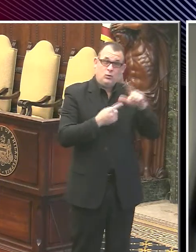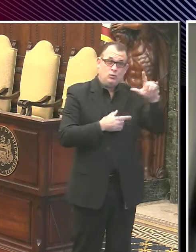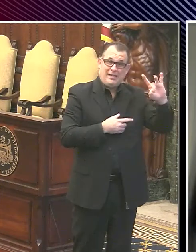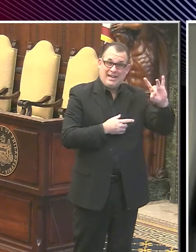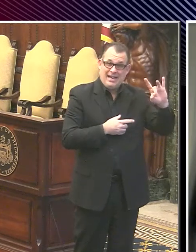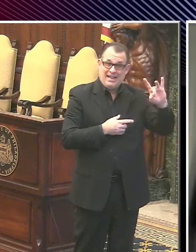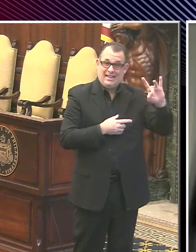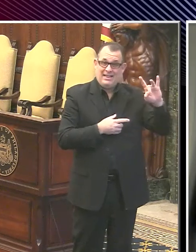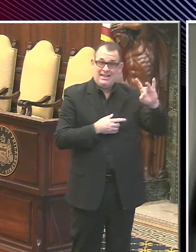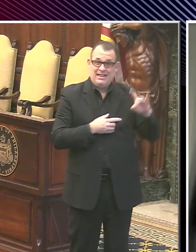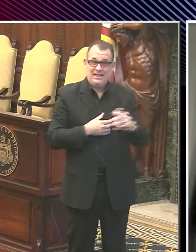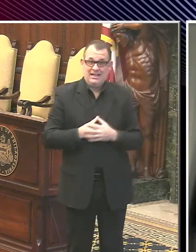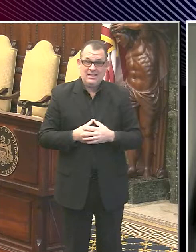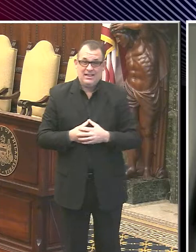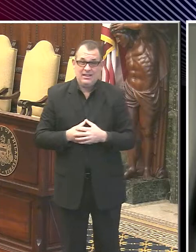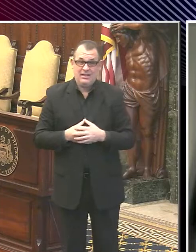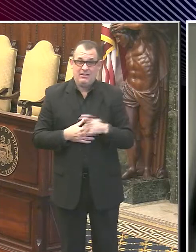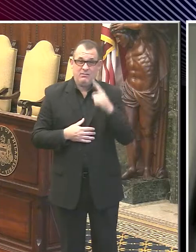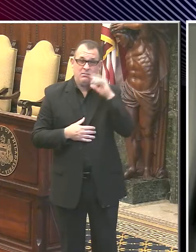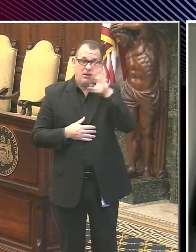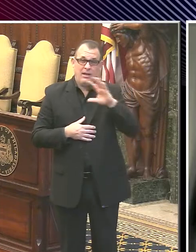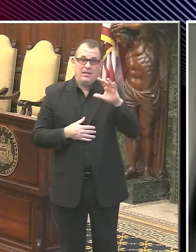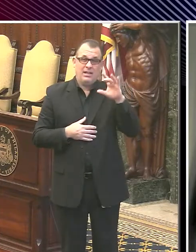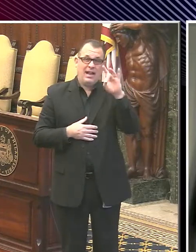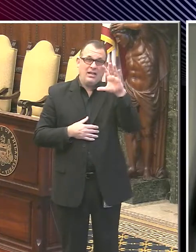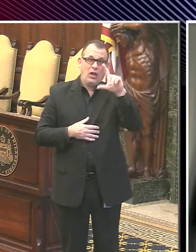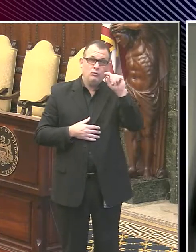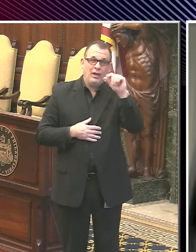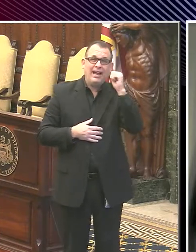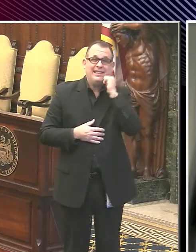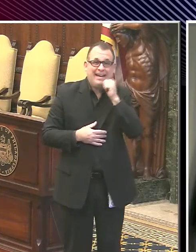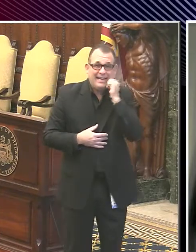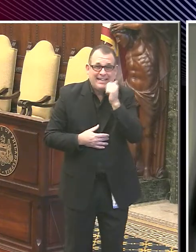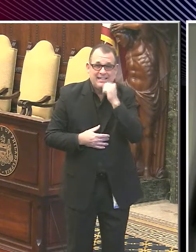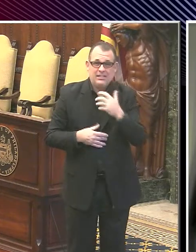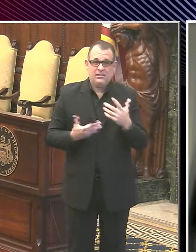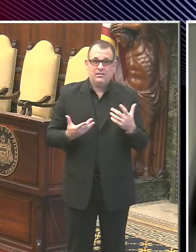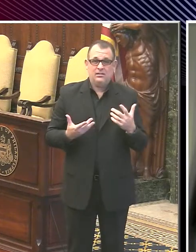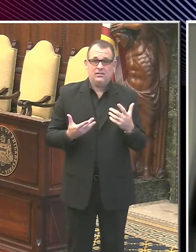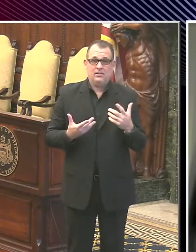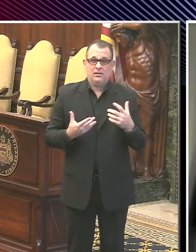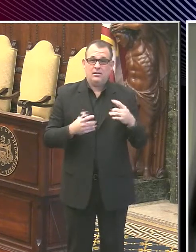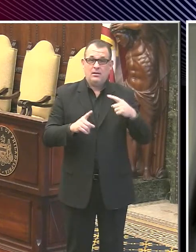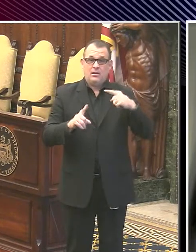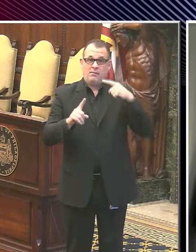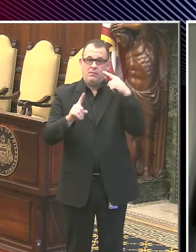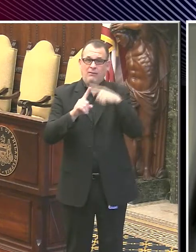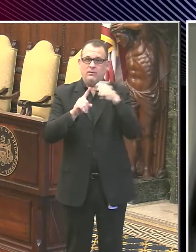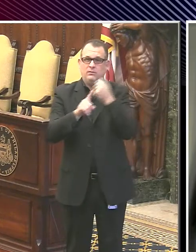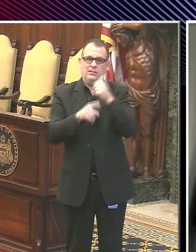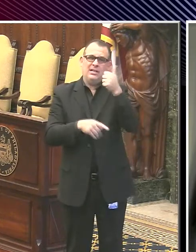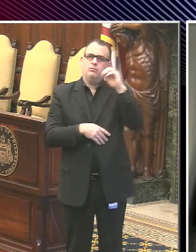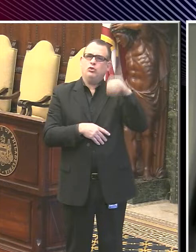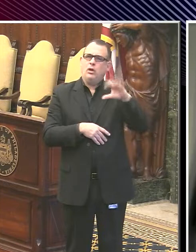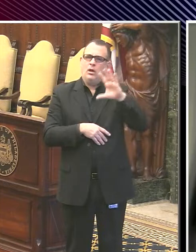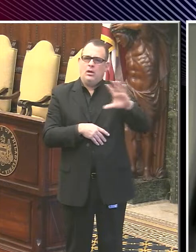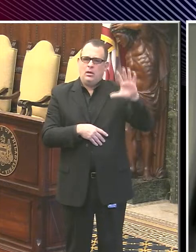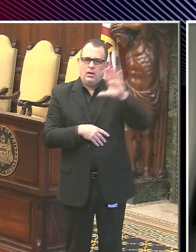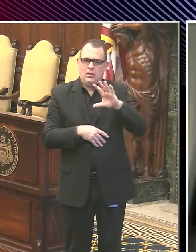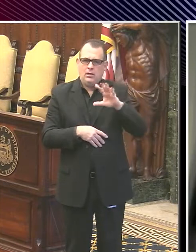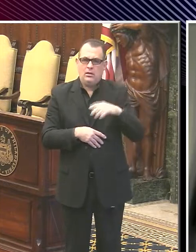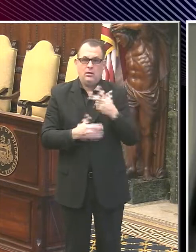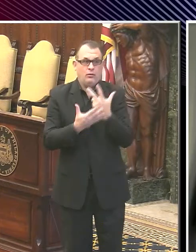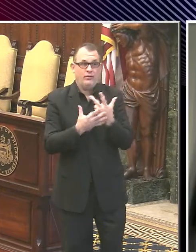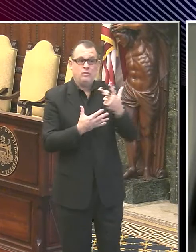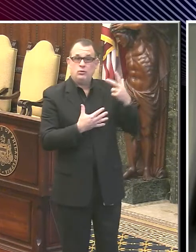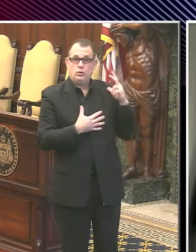day, and 10.6% of the people tested positive. The week before that, November 15th and November